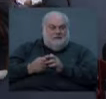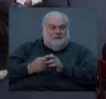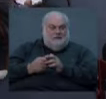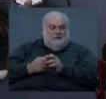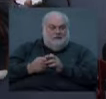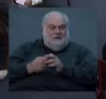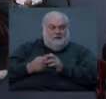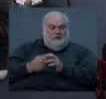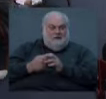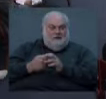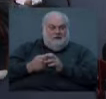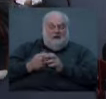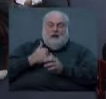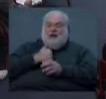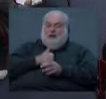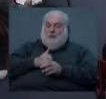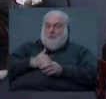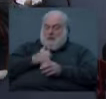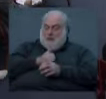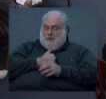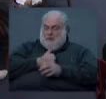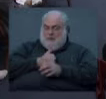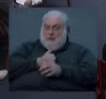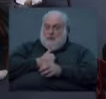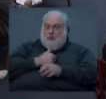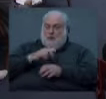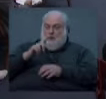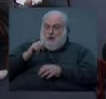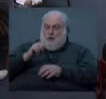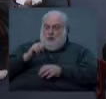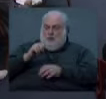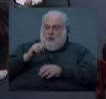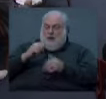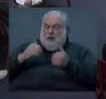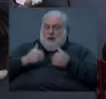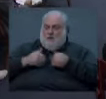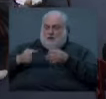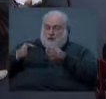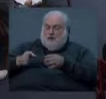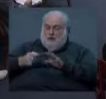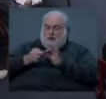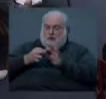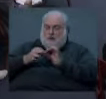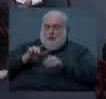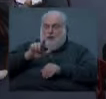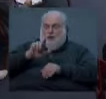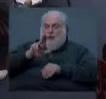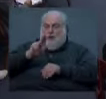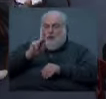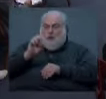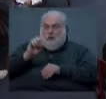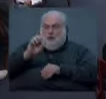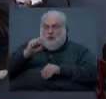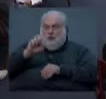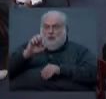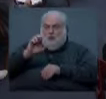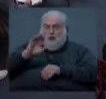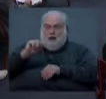Just so we get back in order, I do apologize. Mr. Luke Scrable, if you would, please come before the podium.